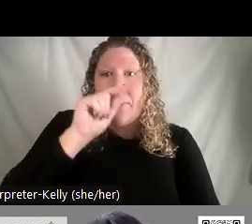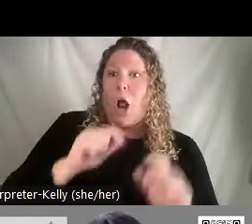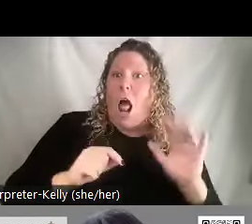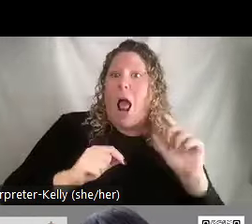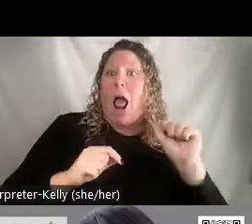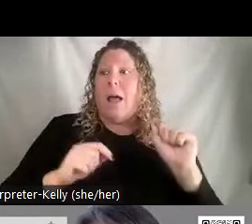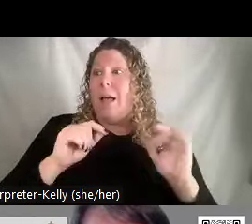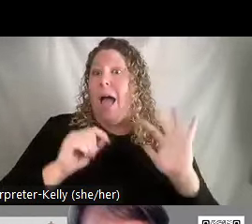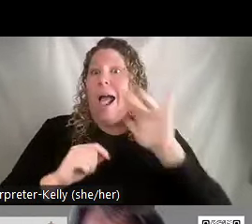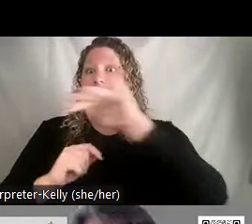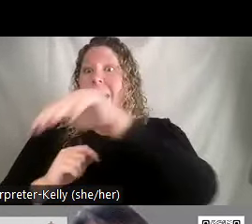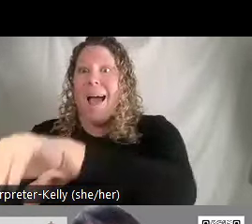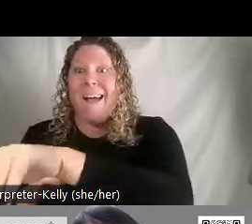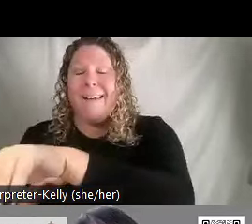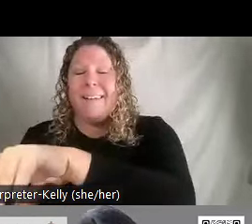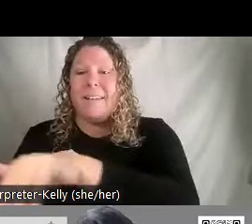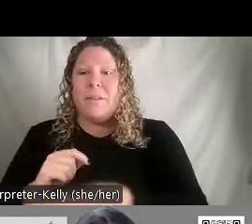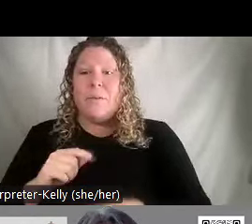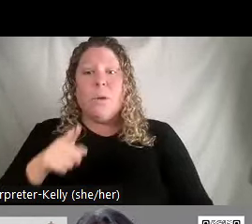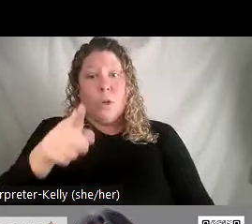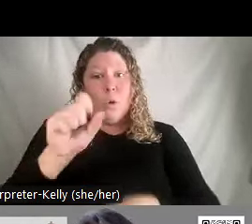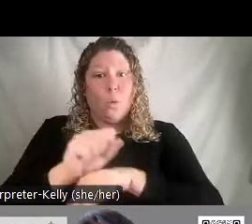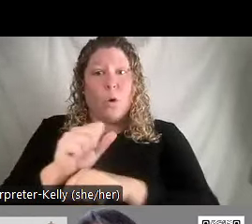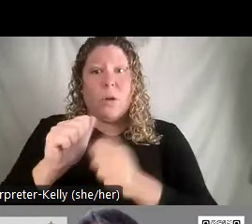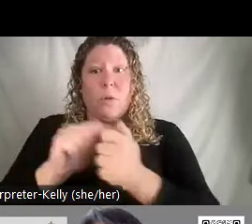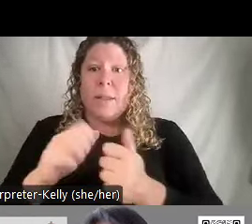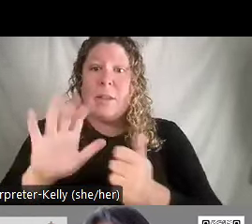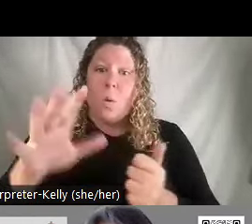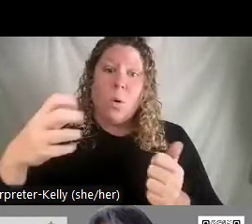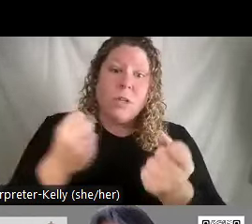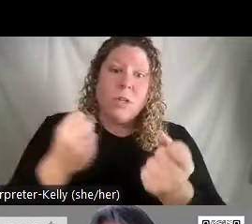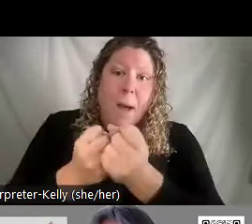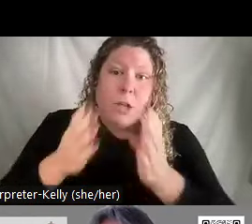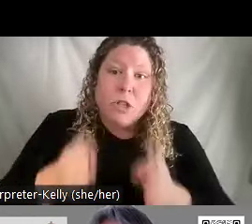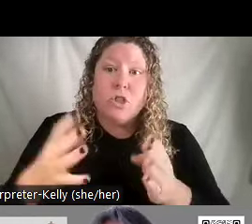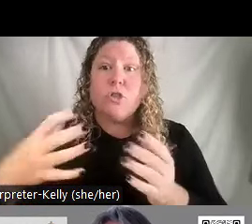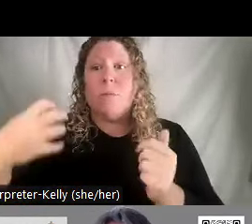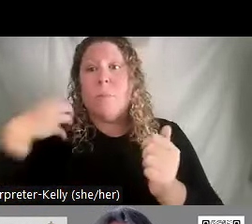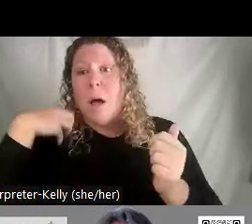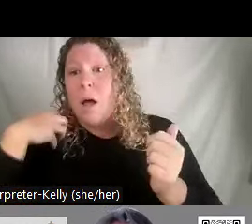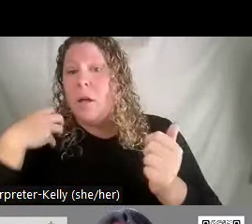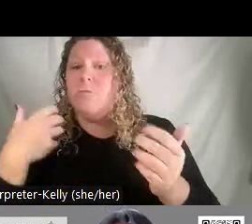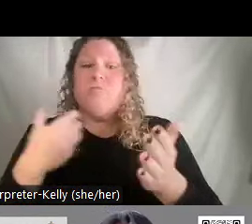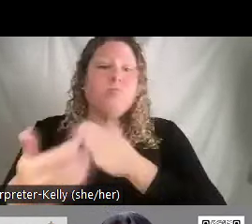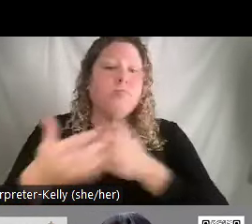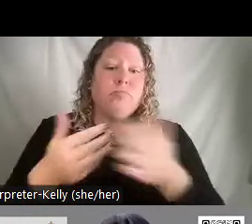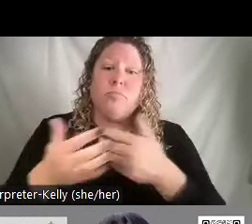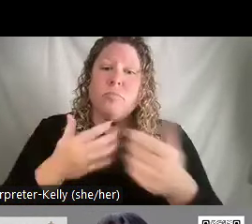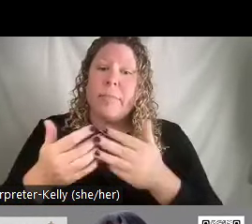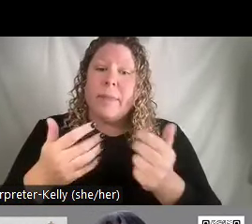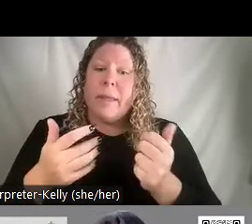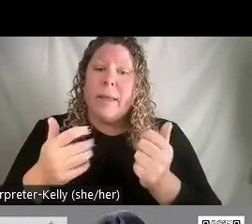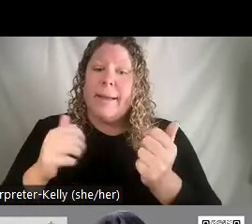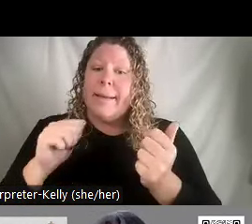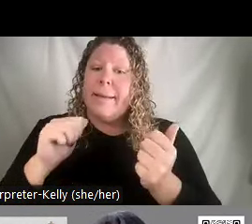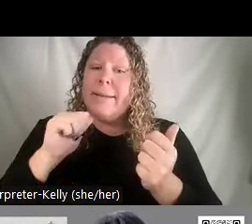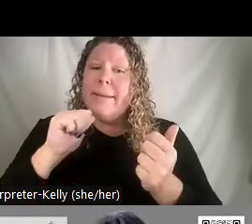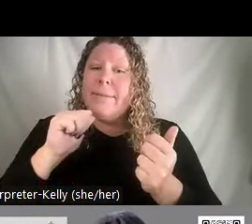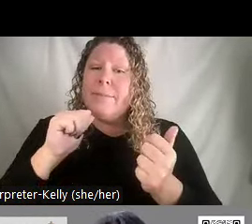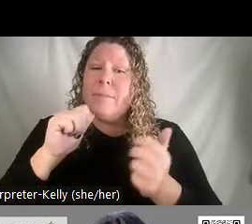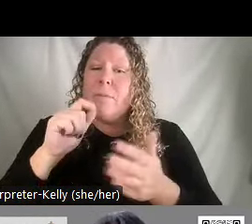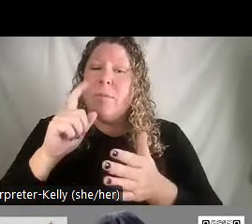when you're working with your sponsor or your boss or whoever it is on a change initiative, think about it. What's in it for me for